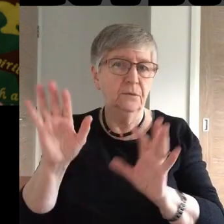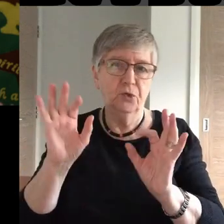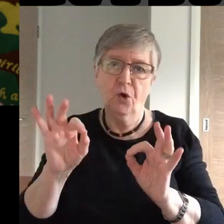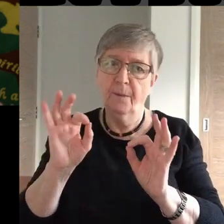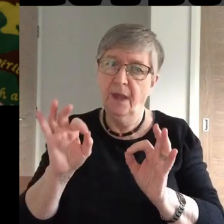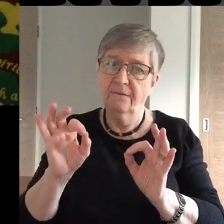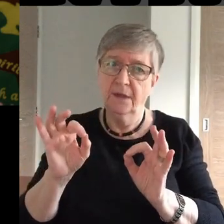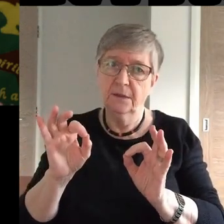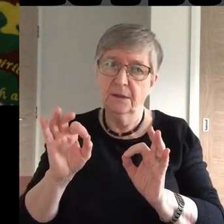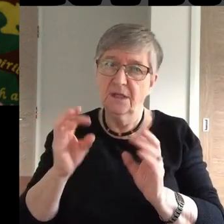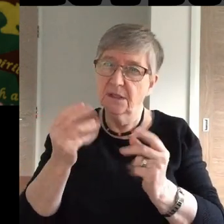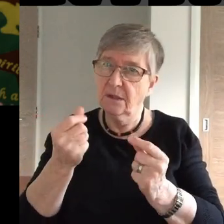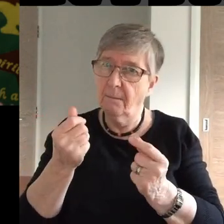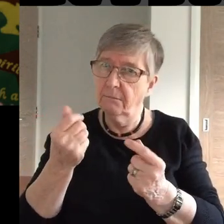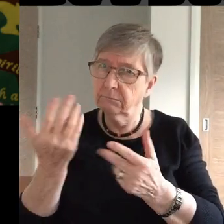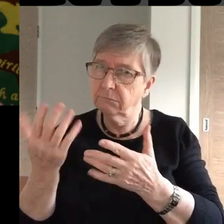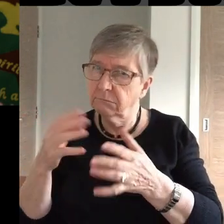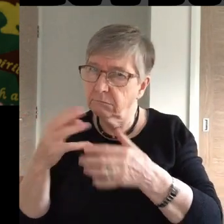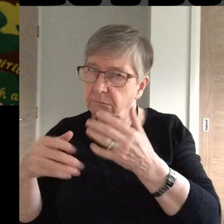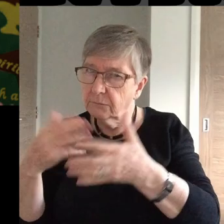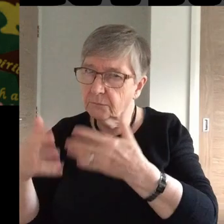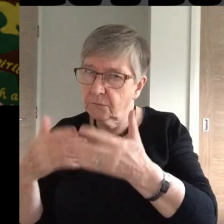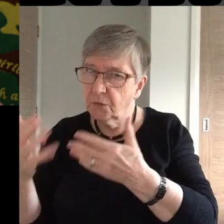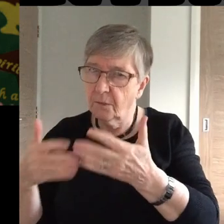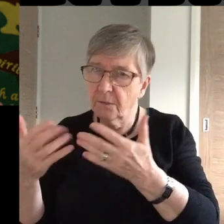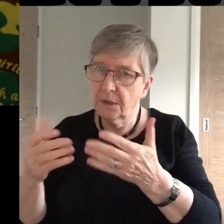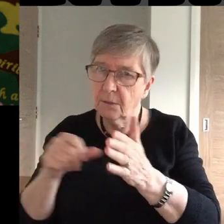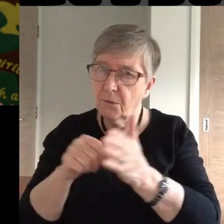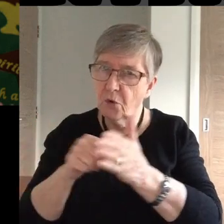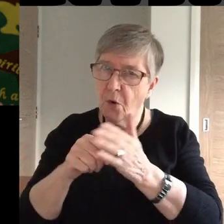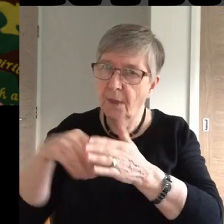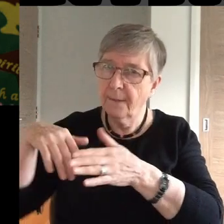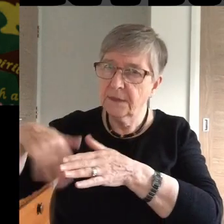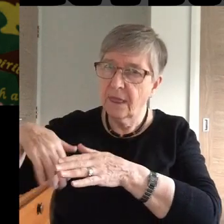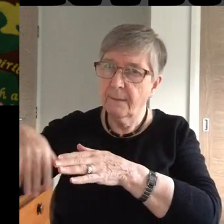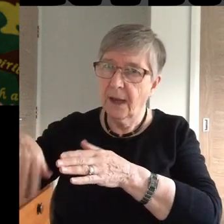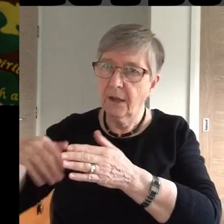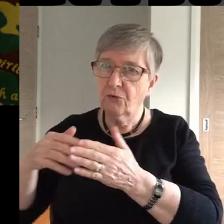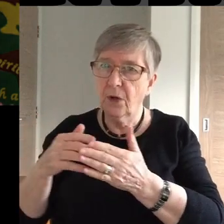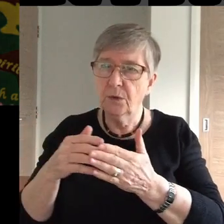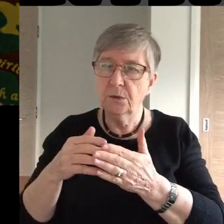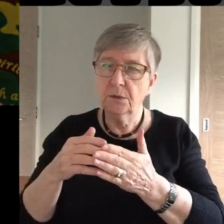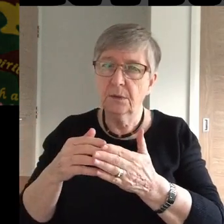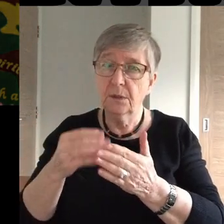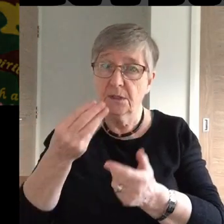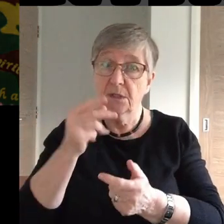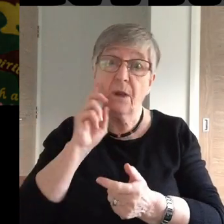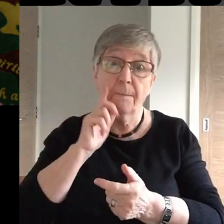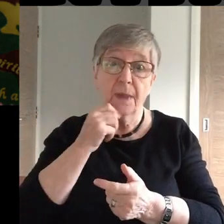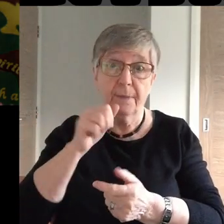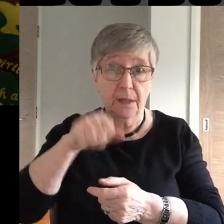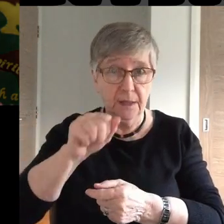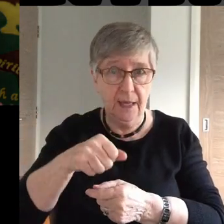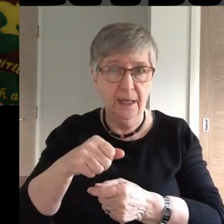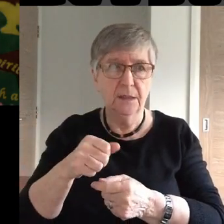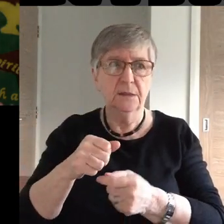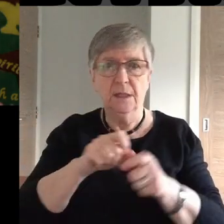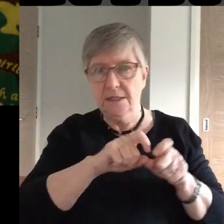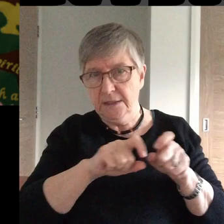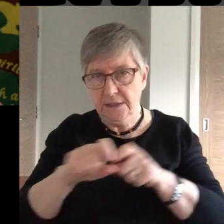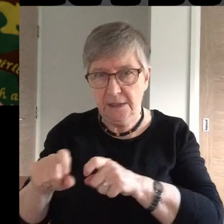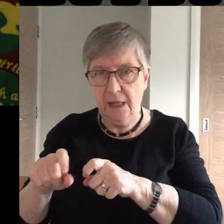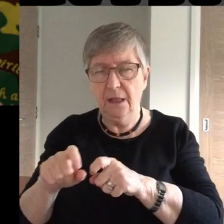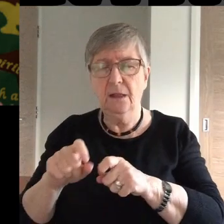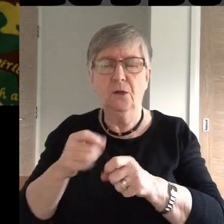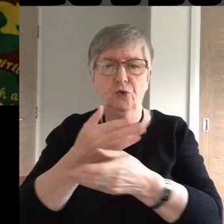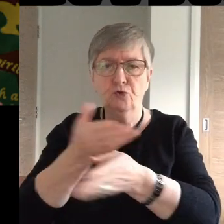all is not well. There's some rumblings of problems in the background. And whilst there are people in the congregation of Philippi